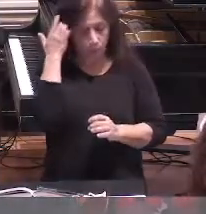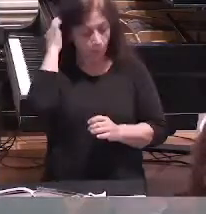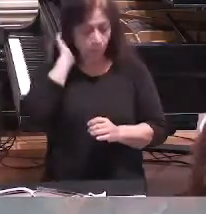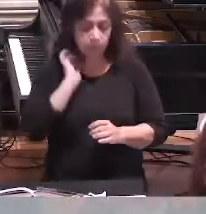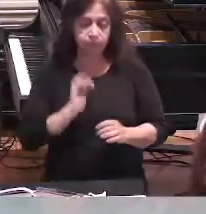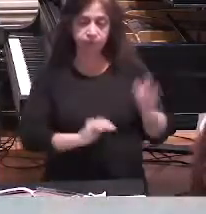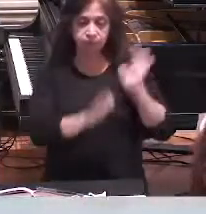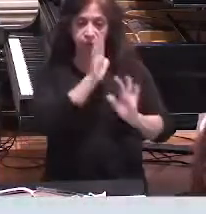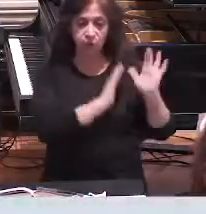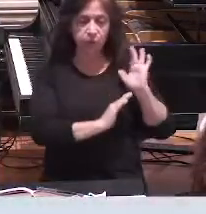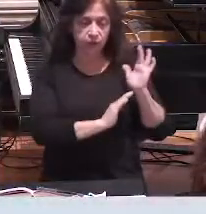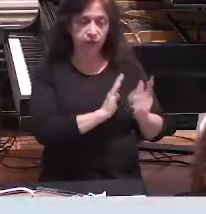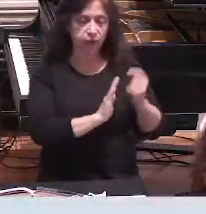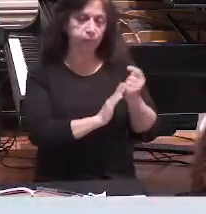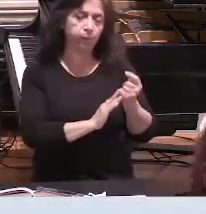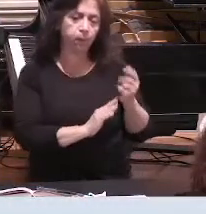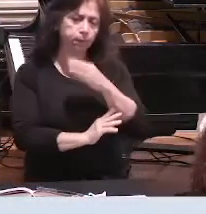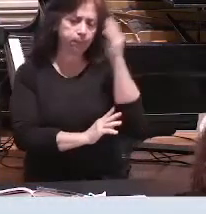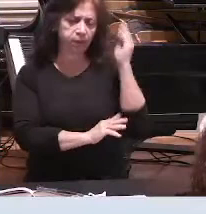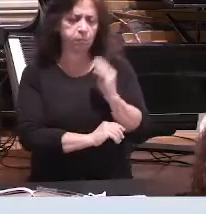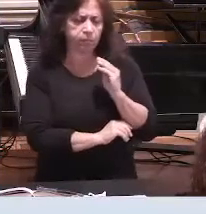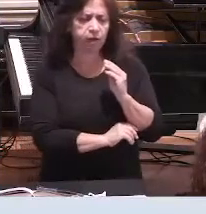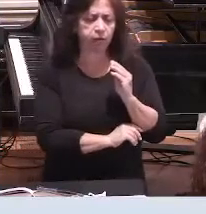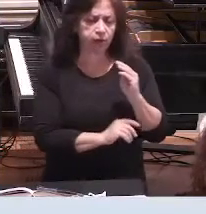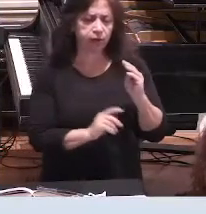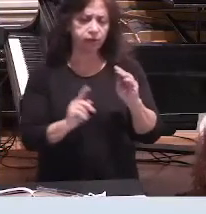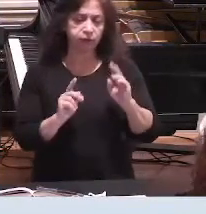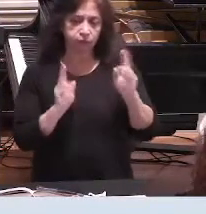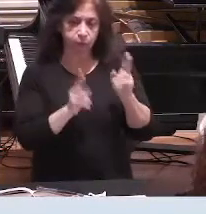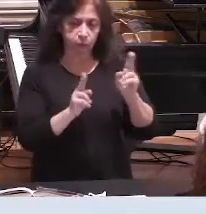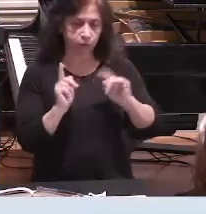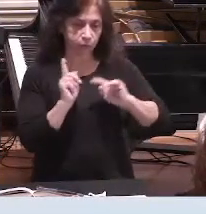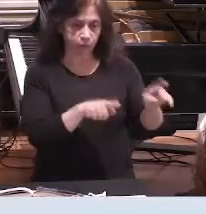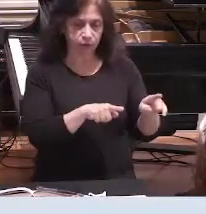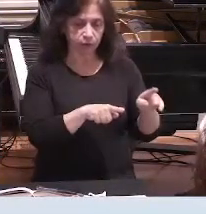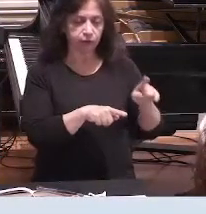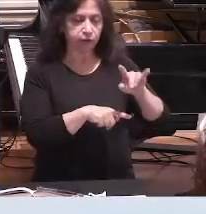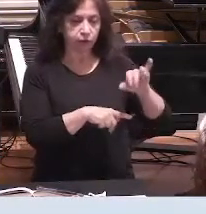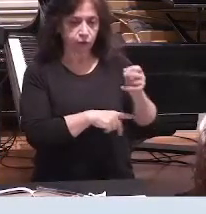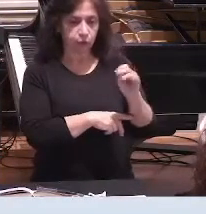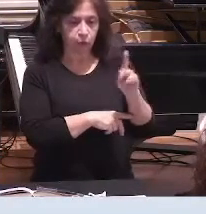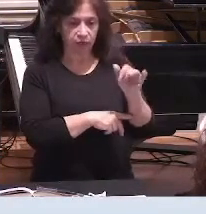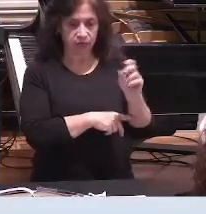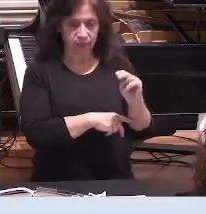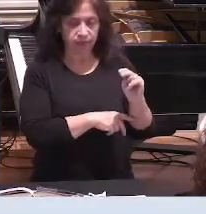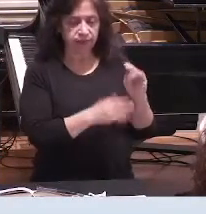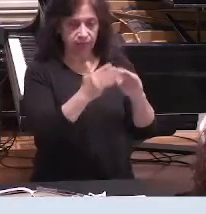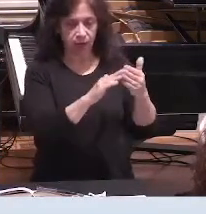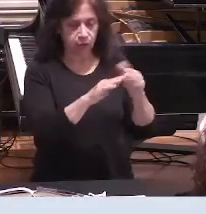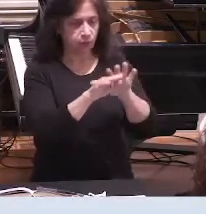In those days, Mary set out and went with haste to a Judean town in the hill